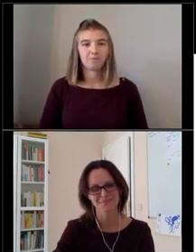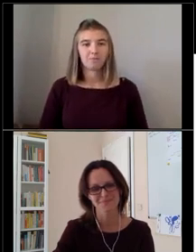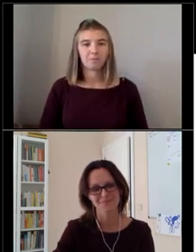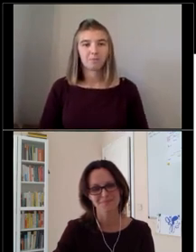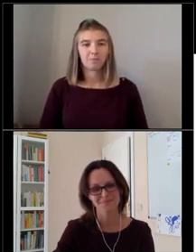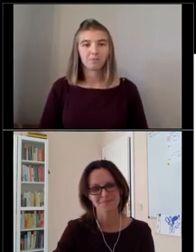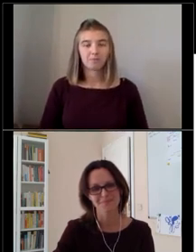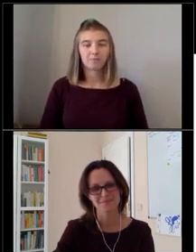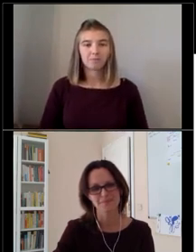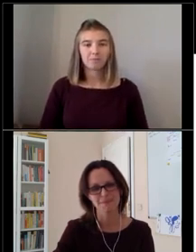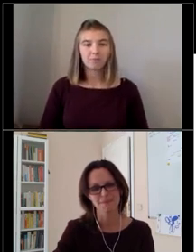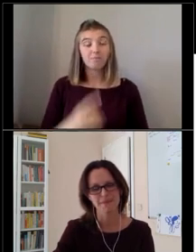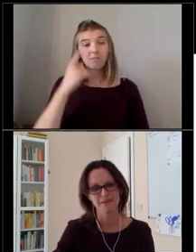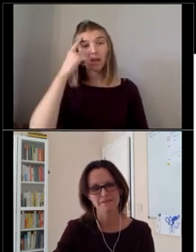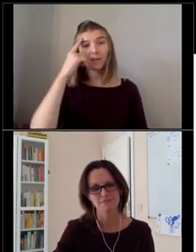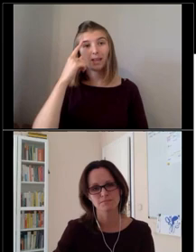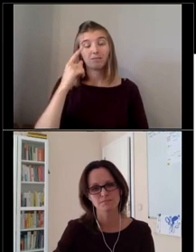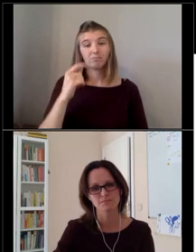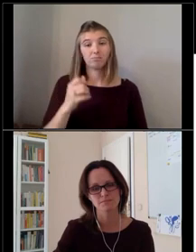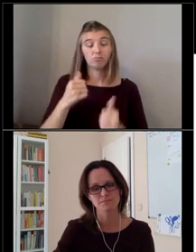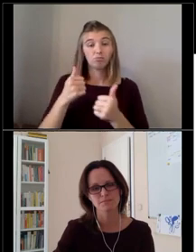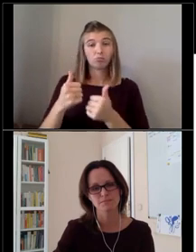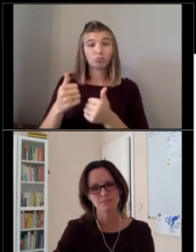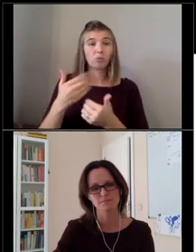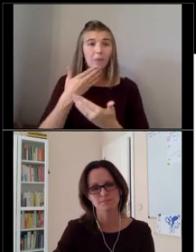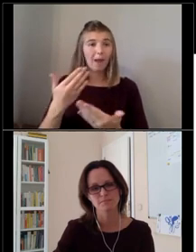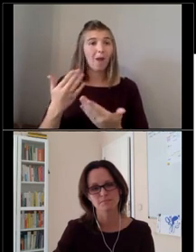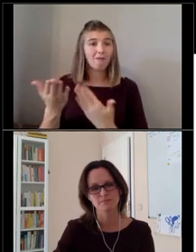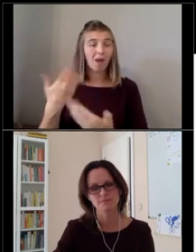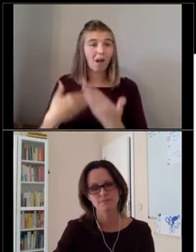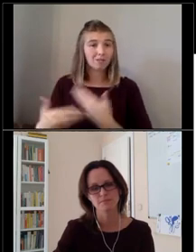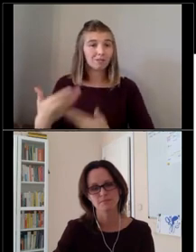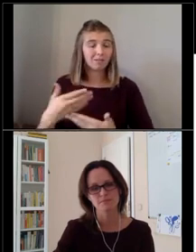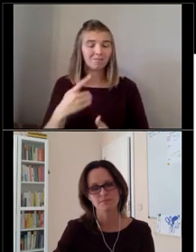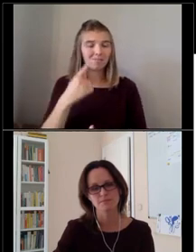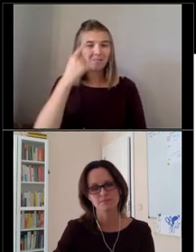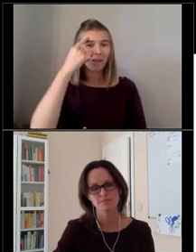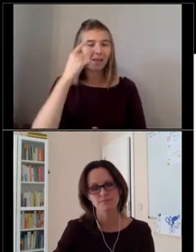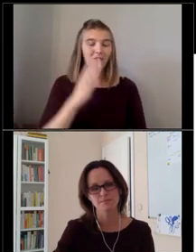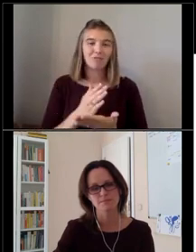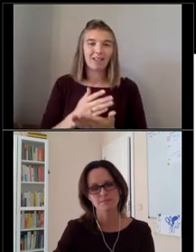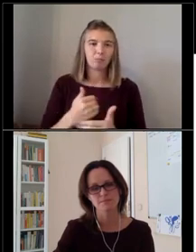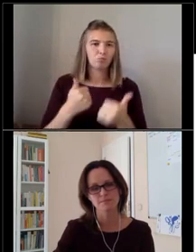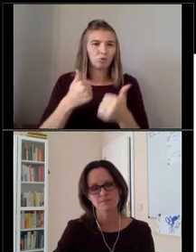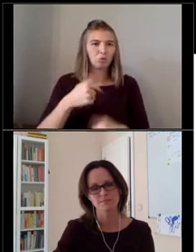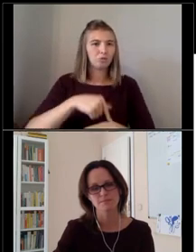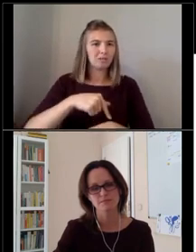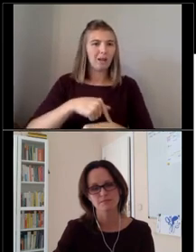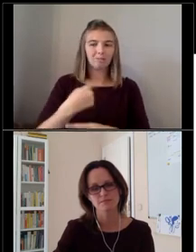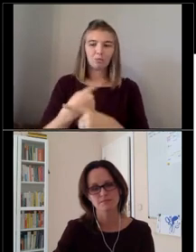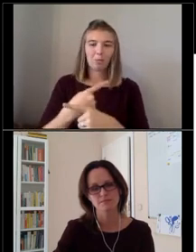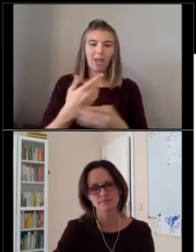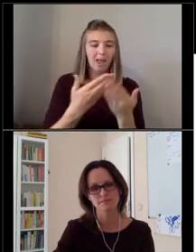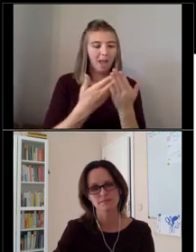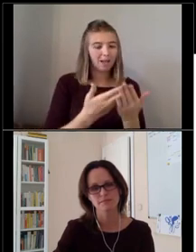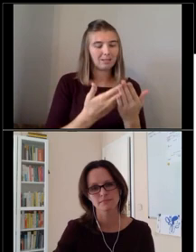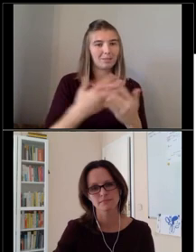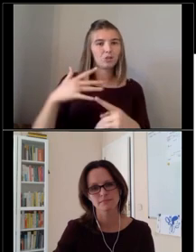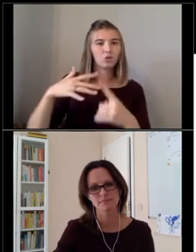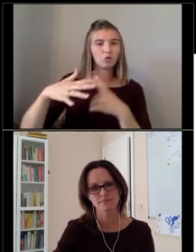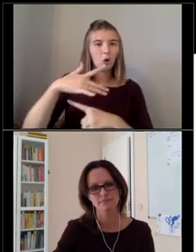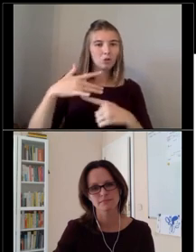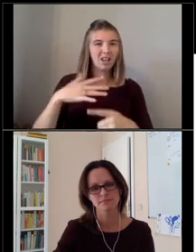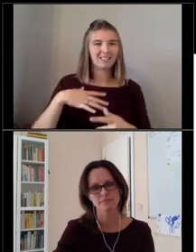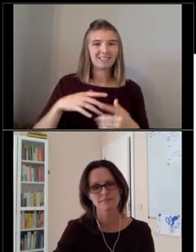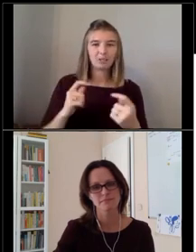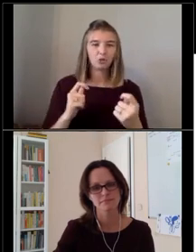that we're talking about changing the way that academia in particular socializes and the sorts of events